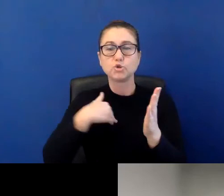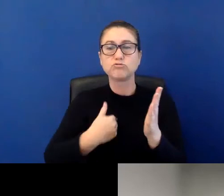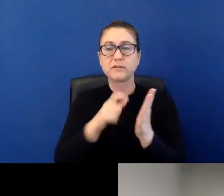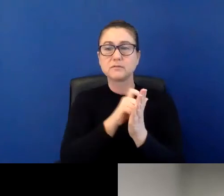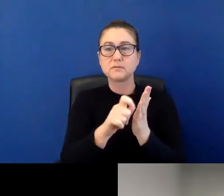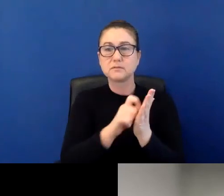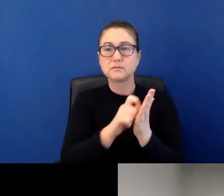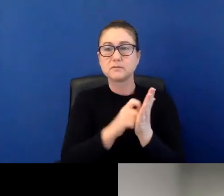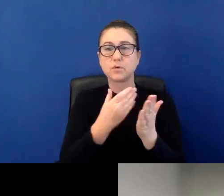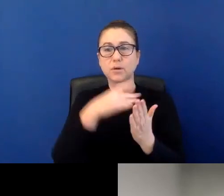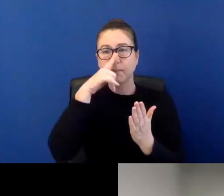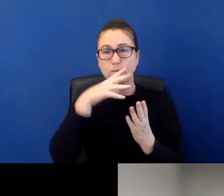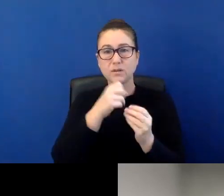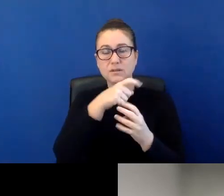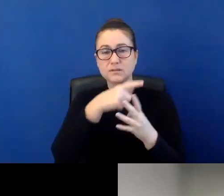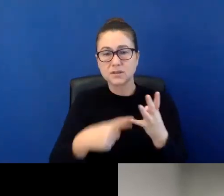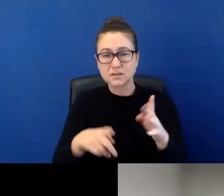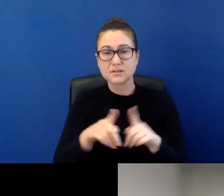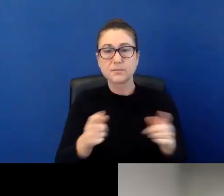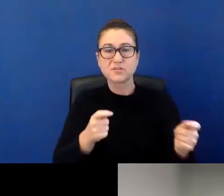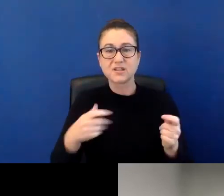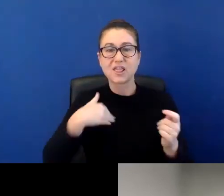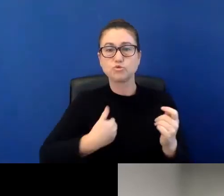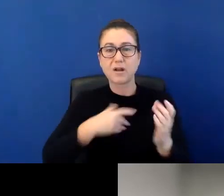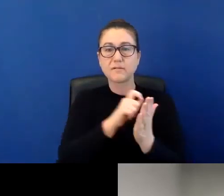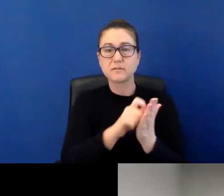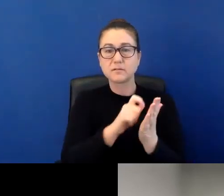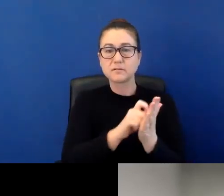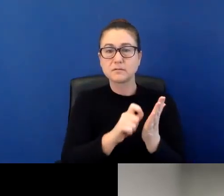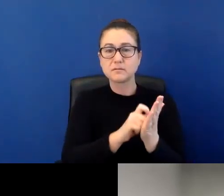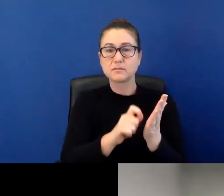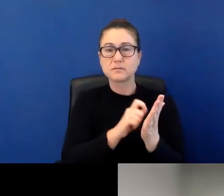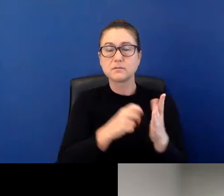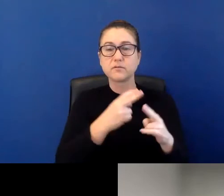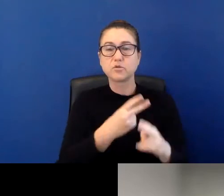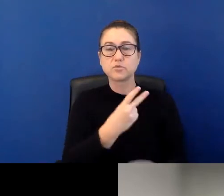with Disability, and facilitated the drafting of Article 24 on the